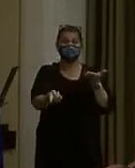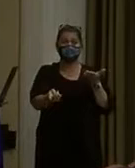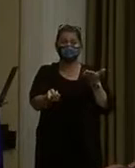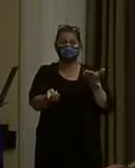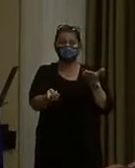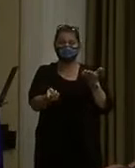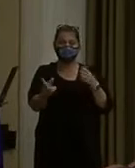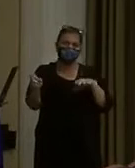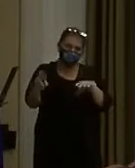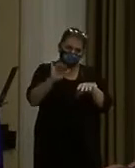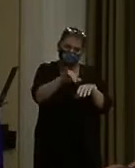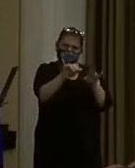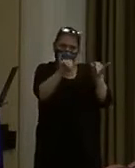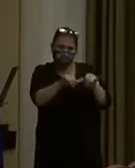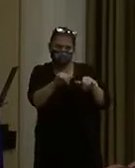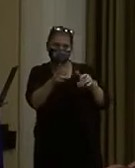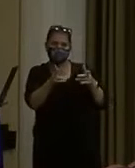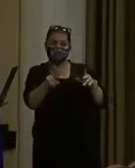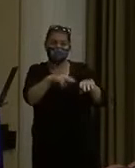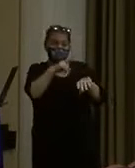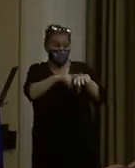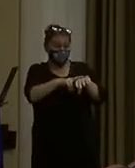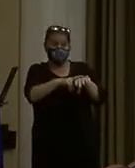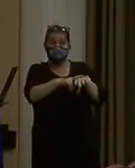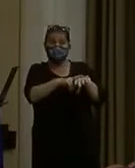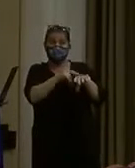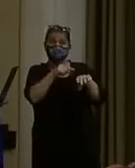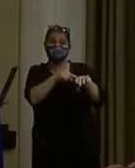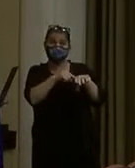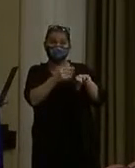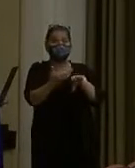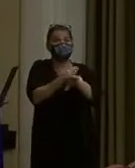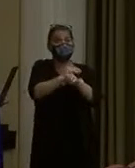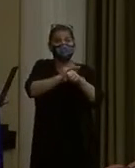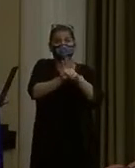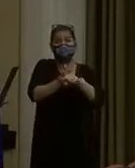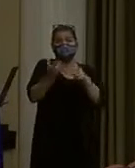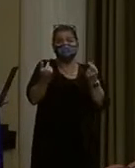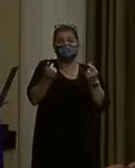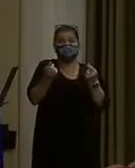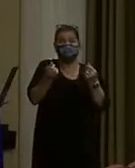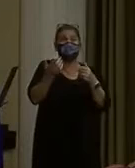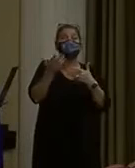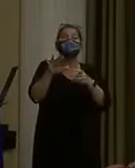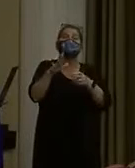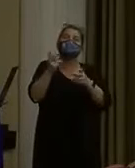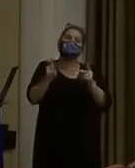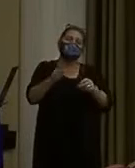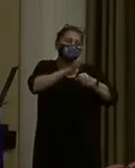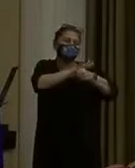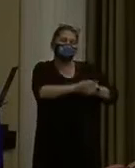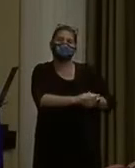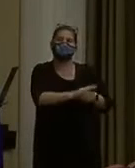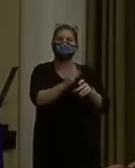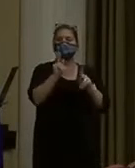fail us again. Normalcy, before COVID-19, left marginalized communities without the resources